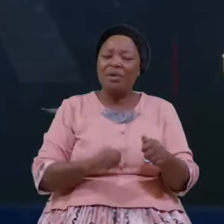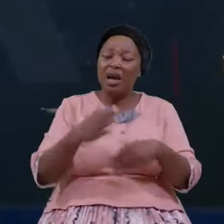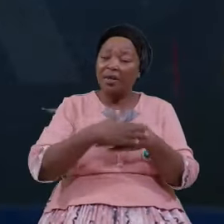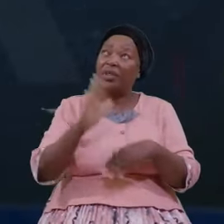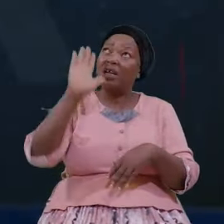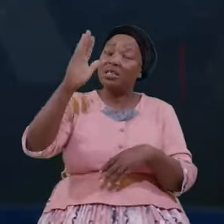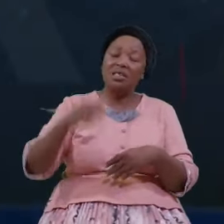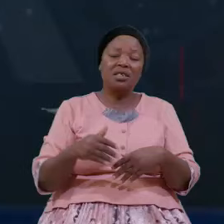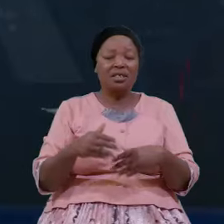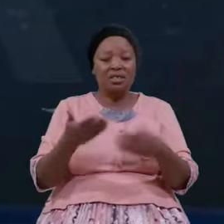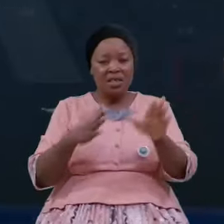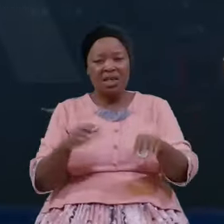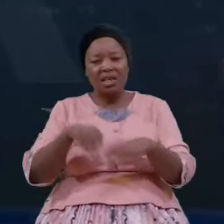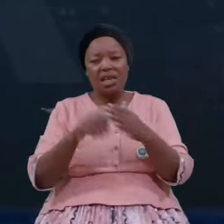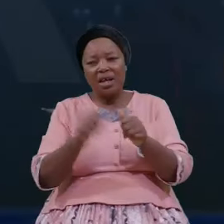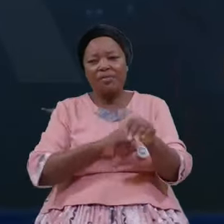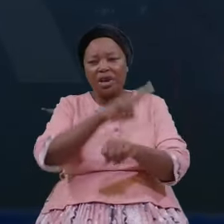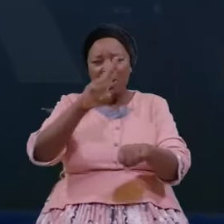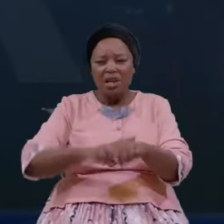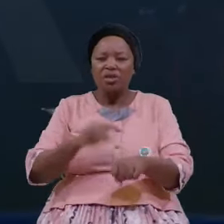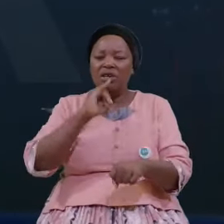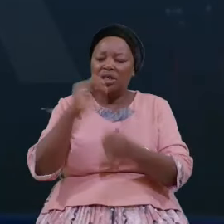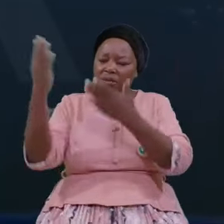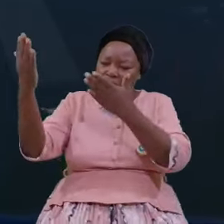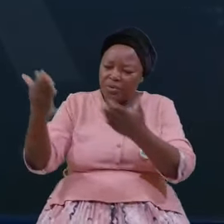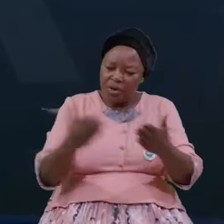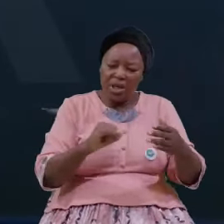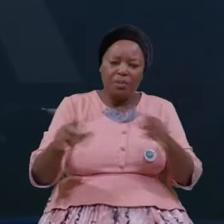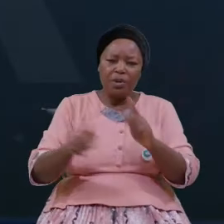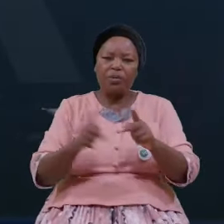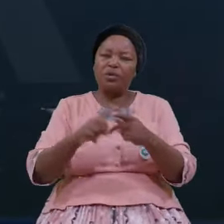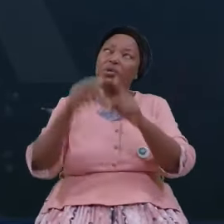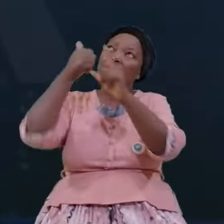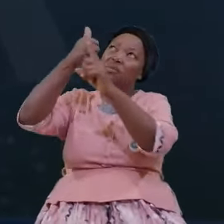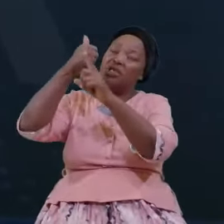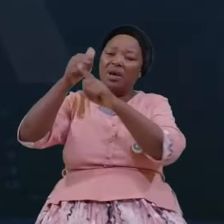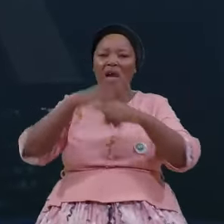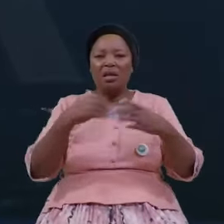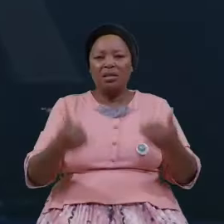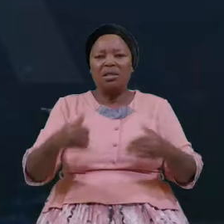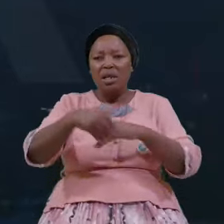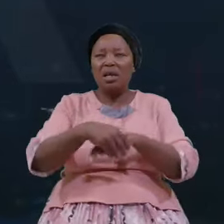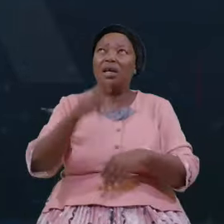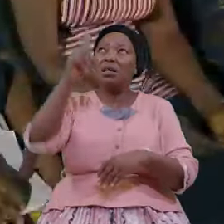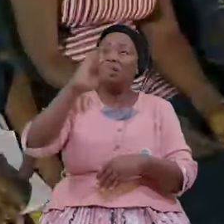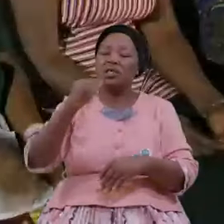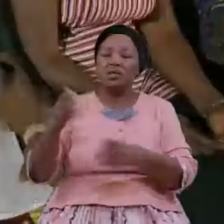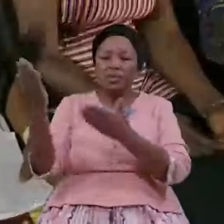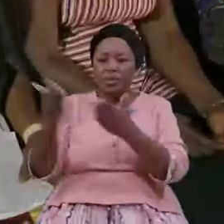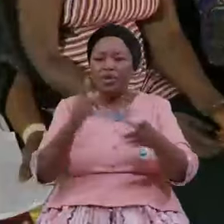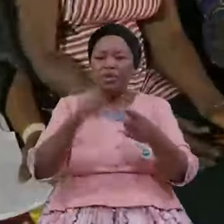nation, is drawing people unto himself. And tonight, he's drawing you unto himself.